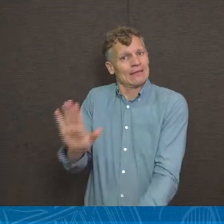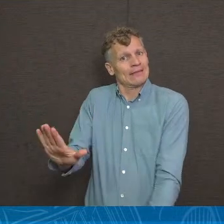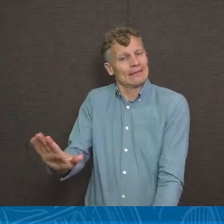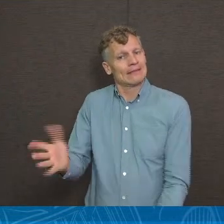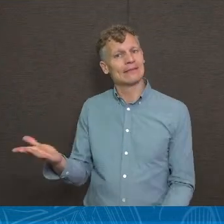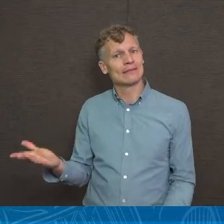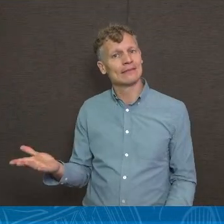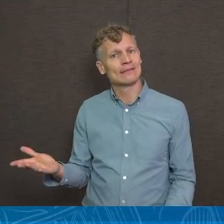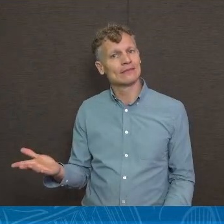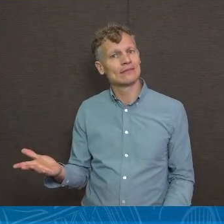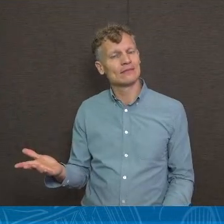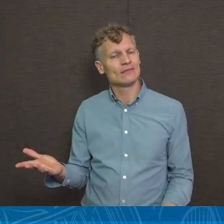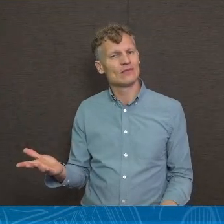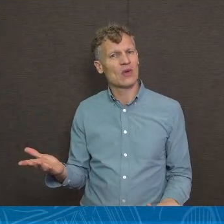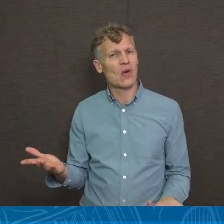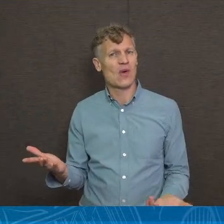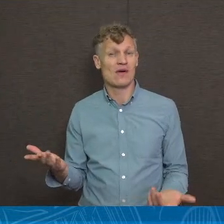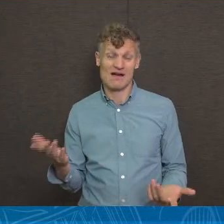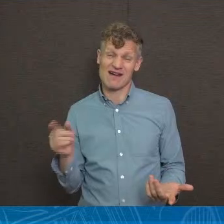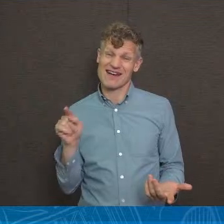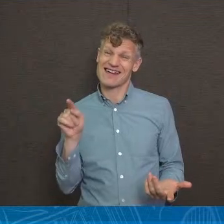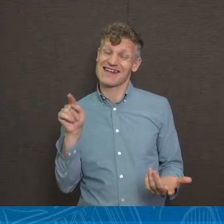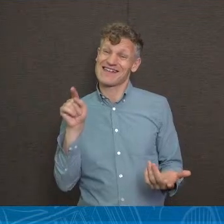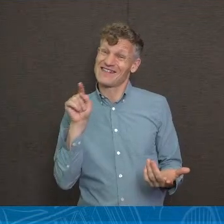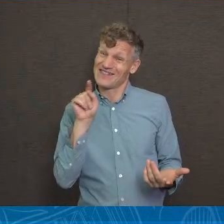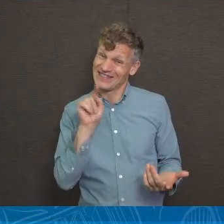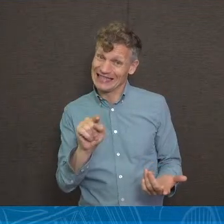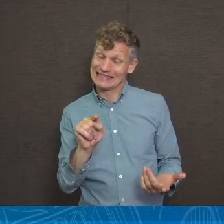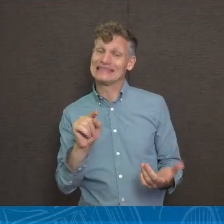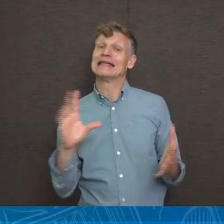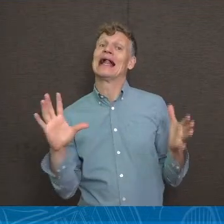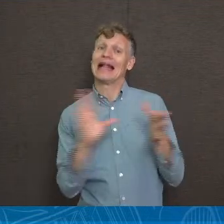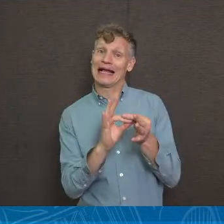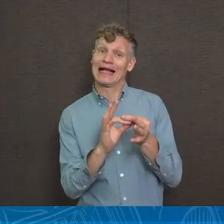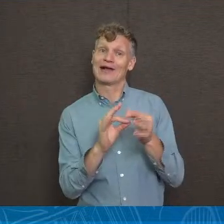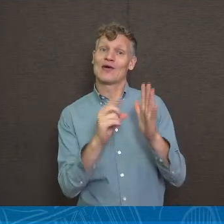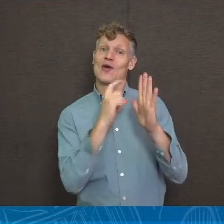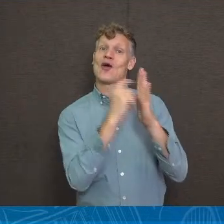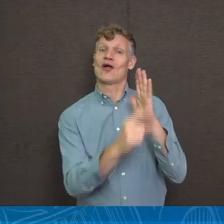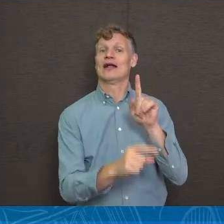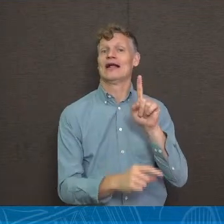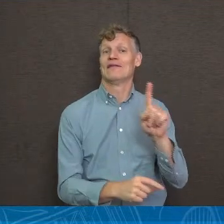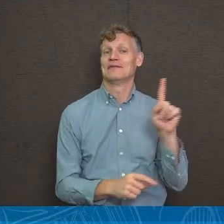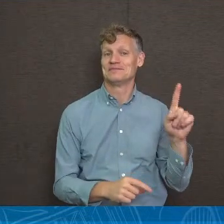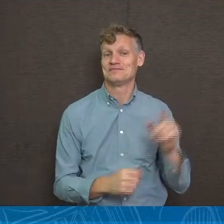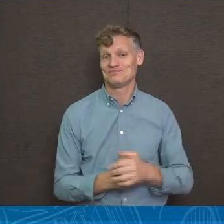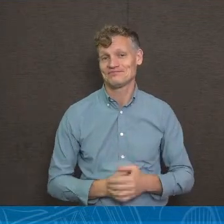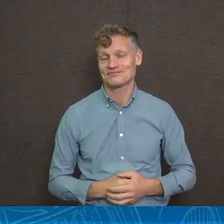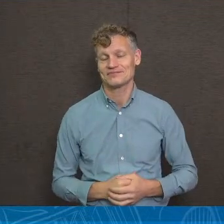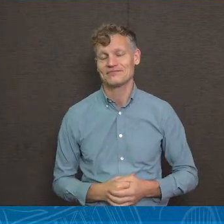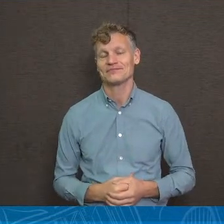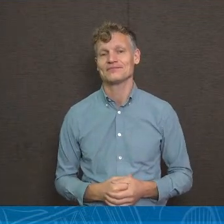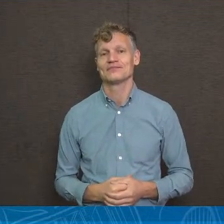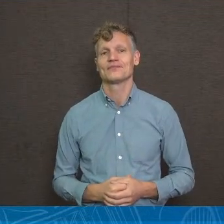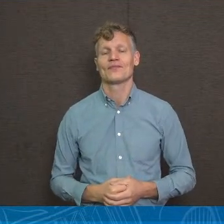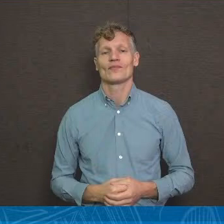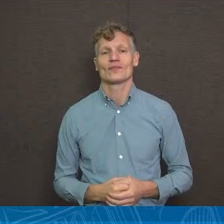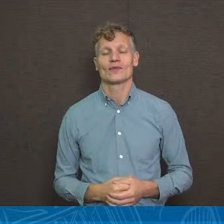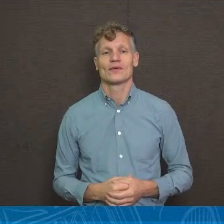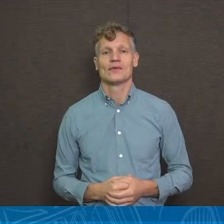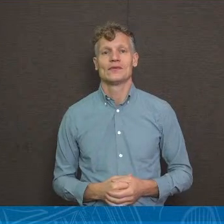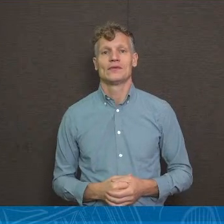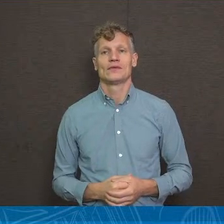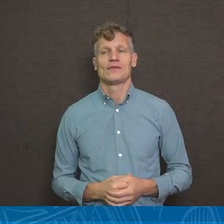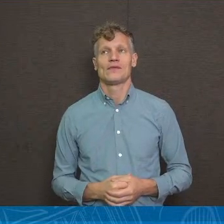So this is what Article 11 tries to address. And it does it in a way that tries